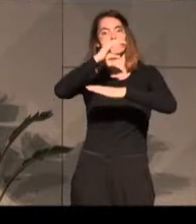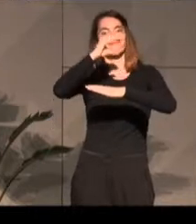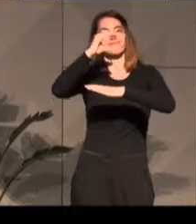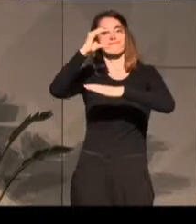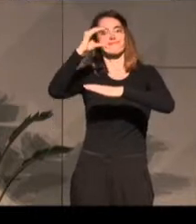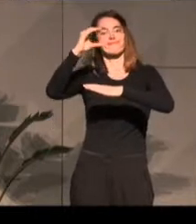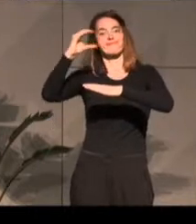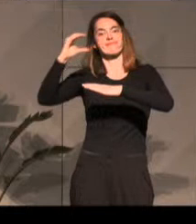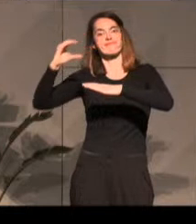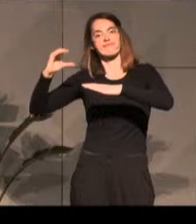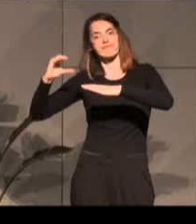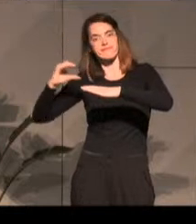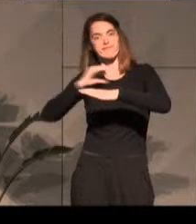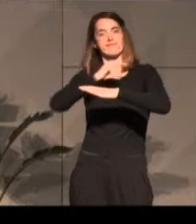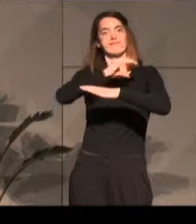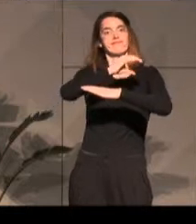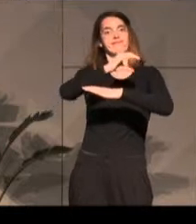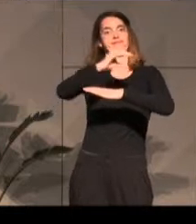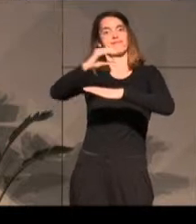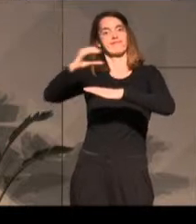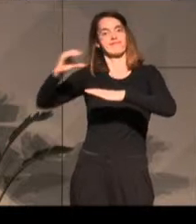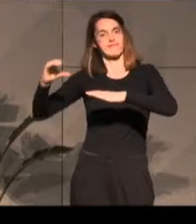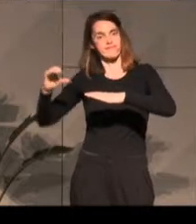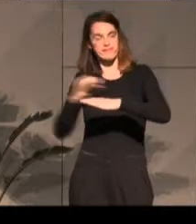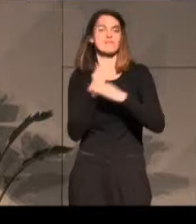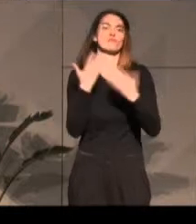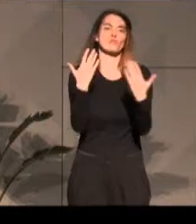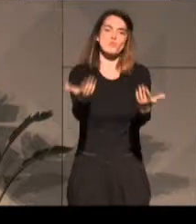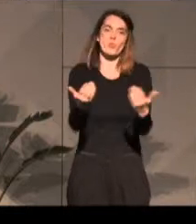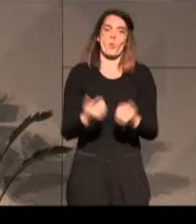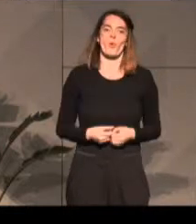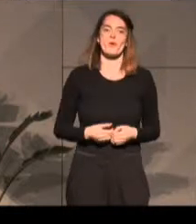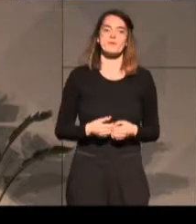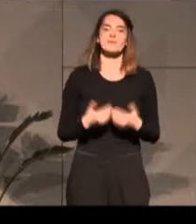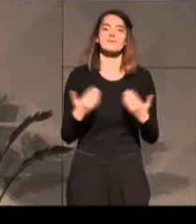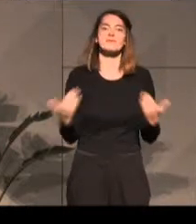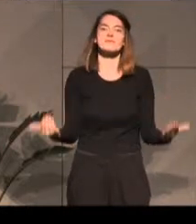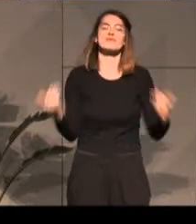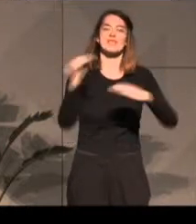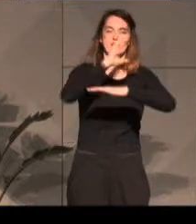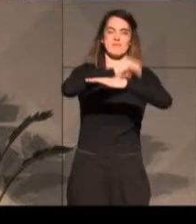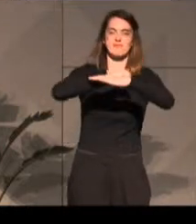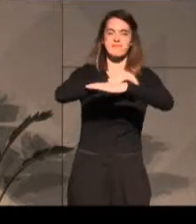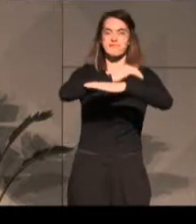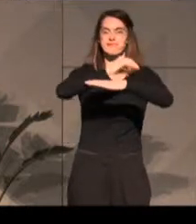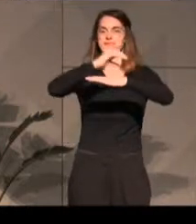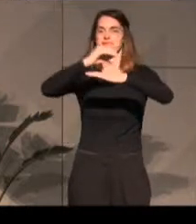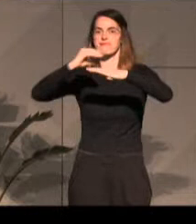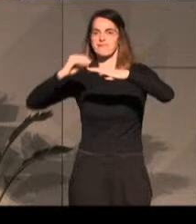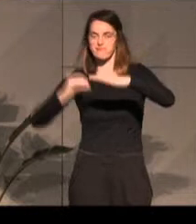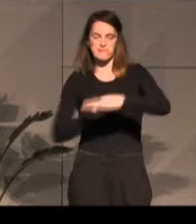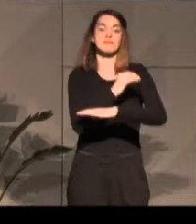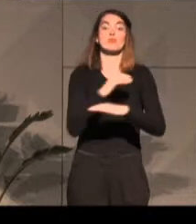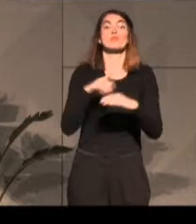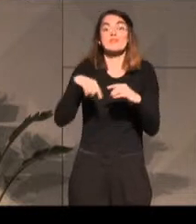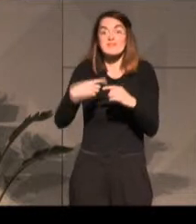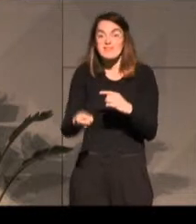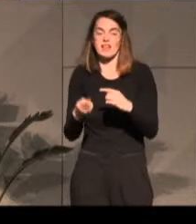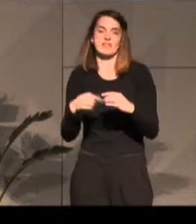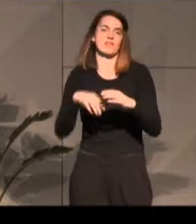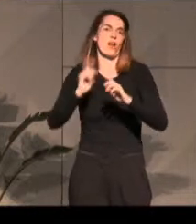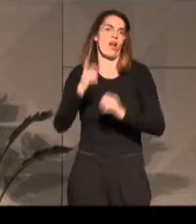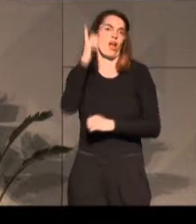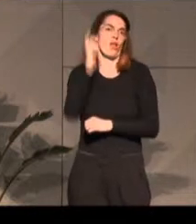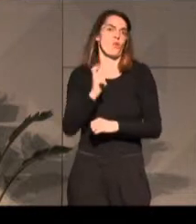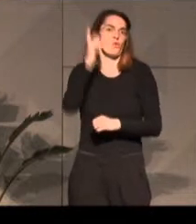it migrates around the horizon and then goes back down to the horizon, goes down fully, and the